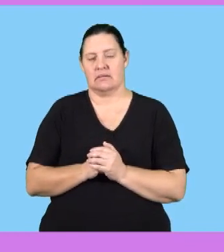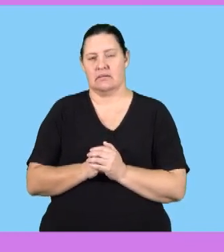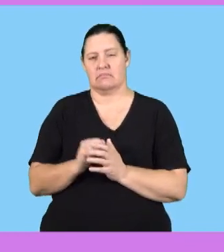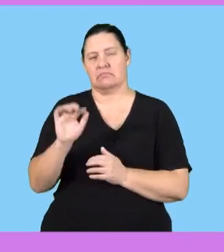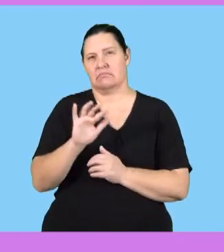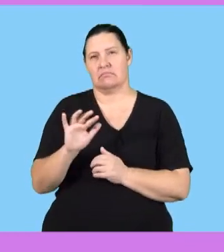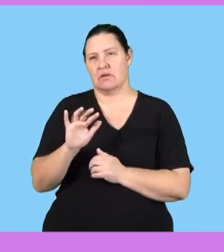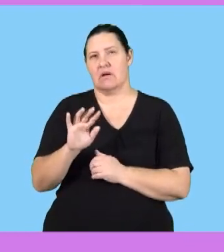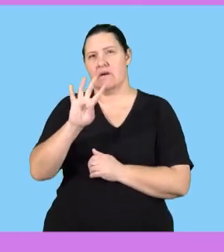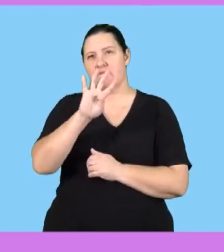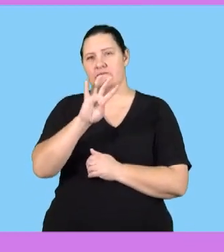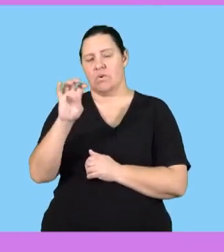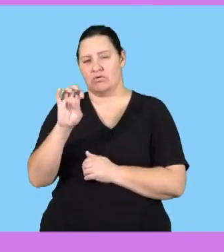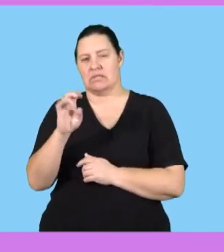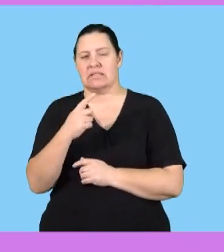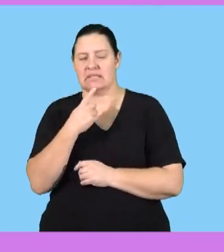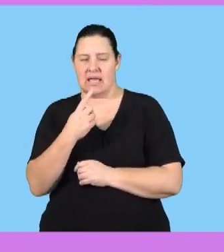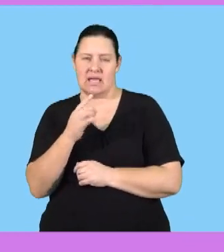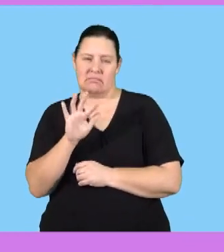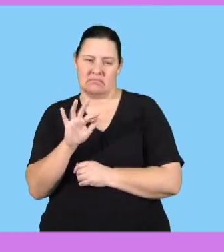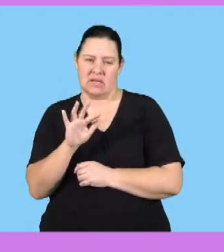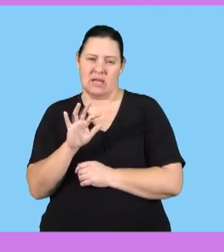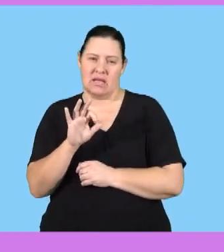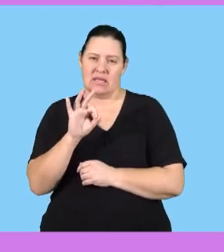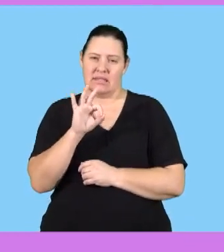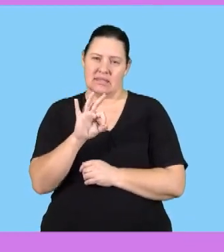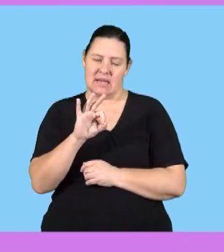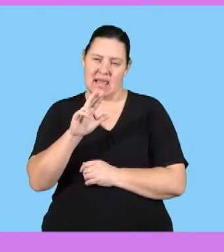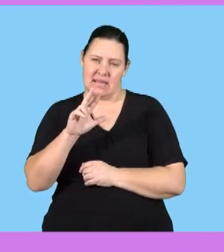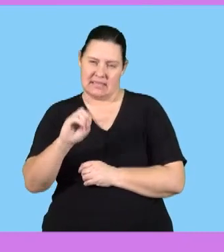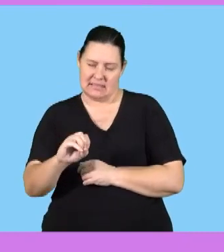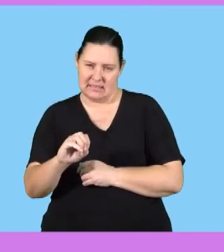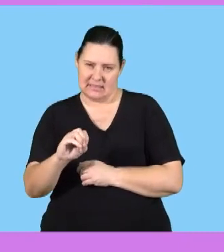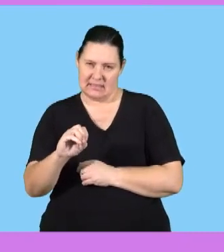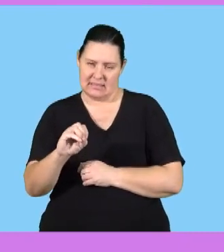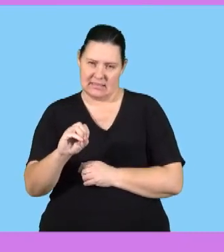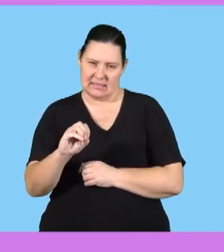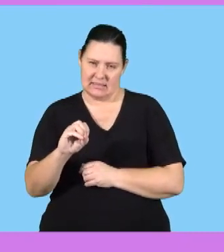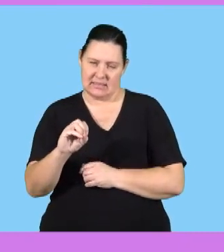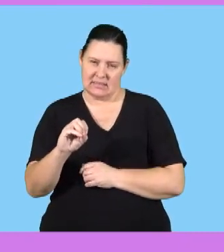That will be roughly just below 400. Can we say that's about 380